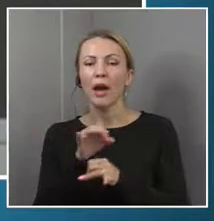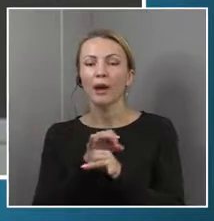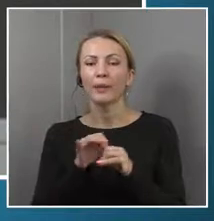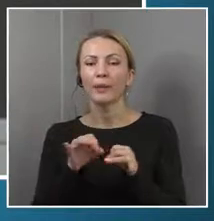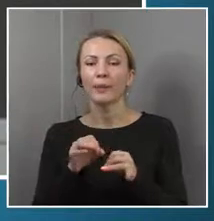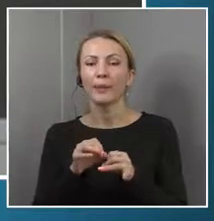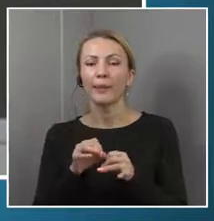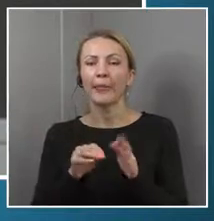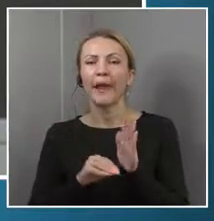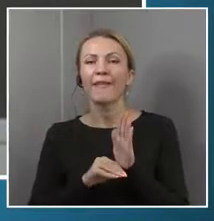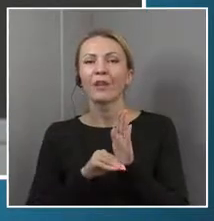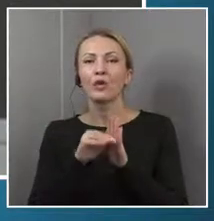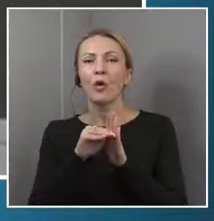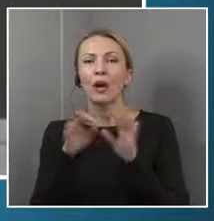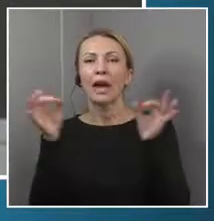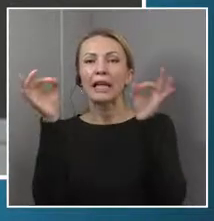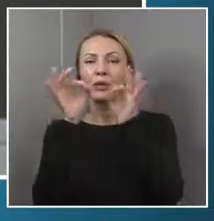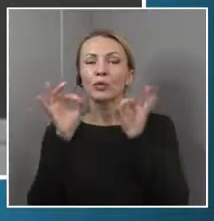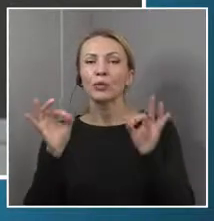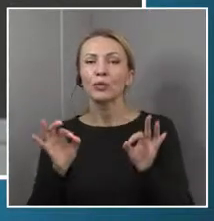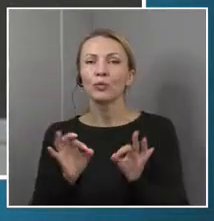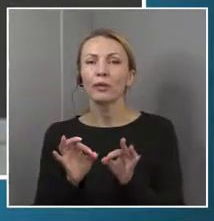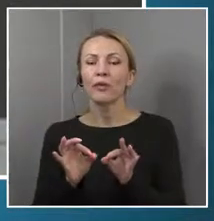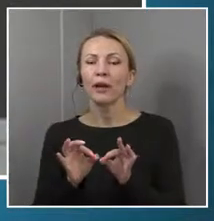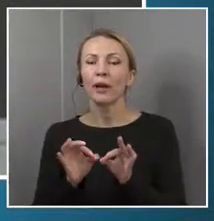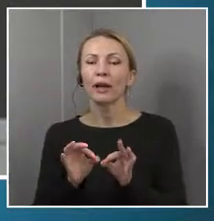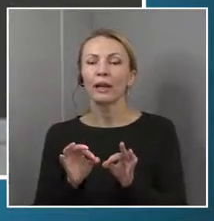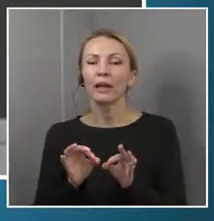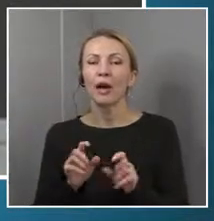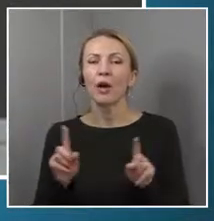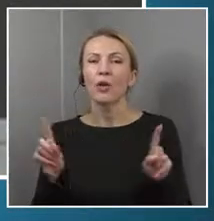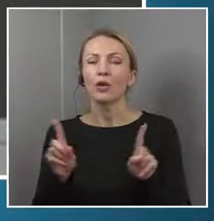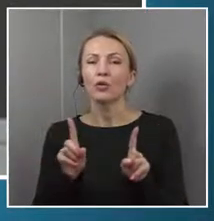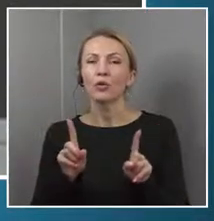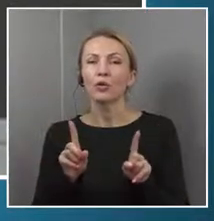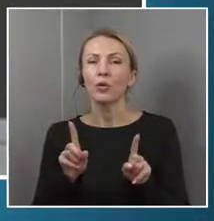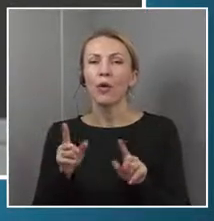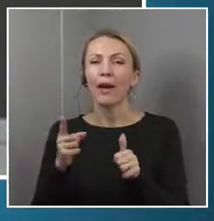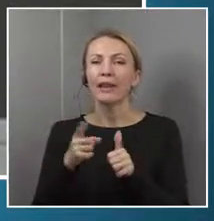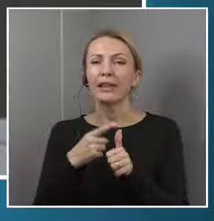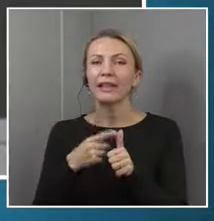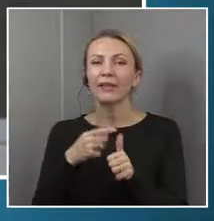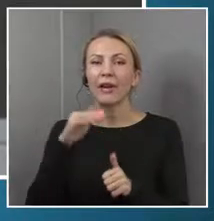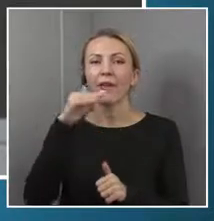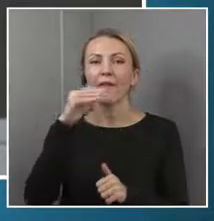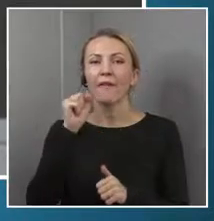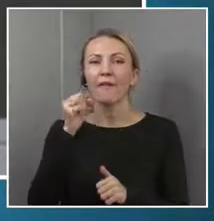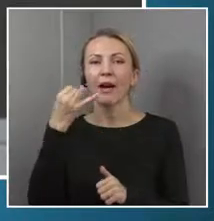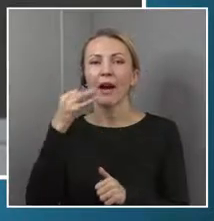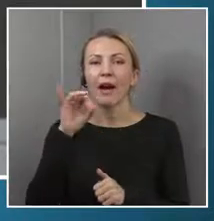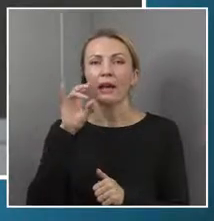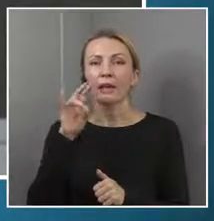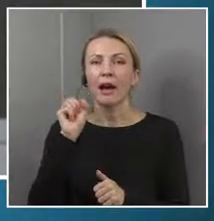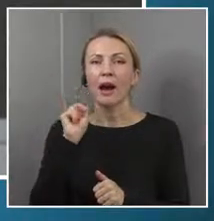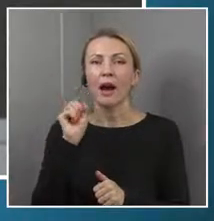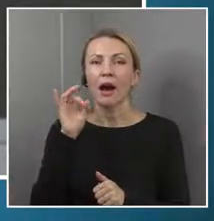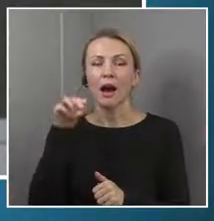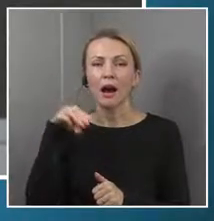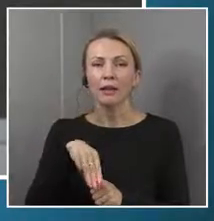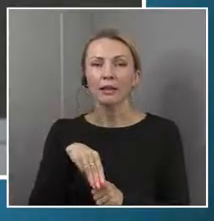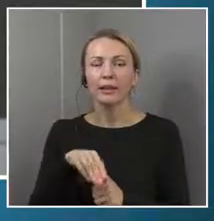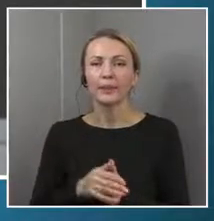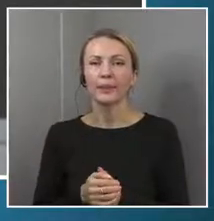that we've been discussing the high art, or the fine art.